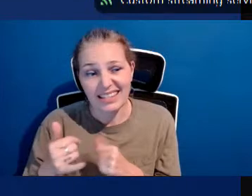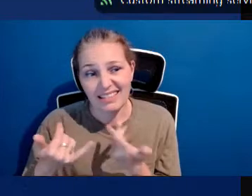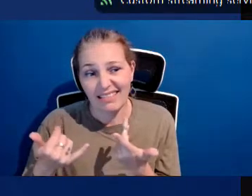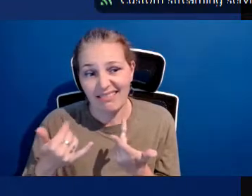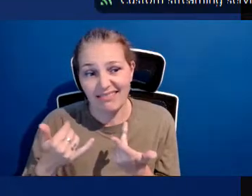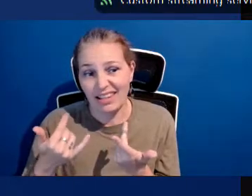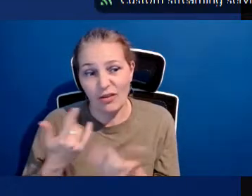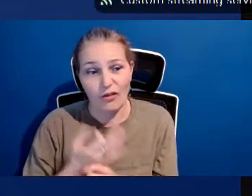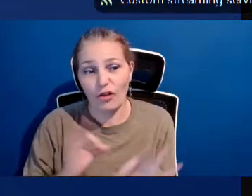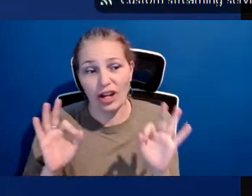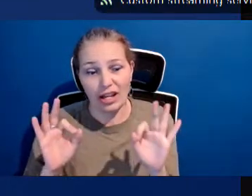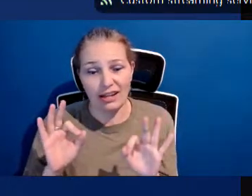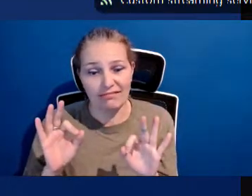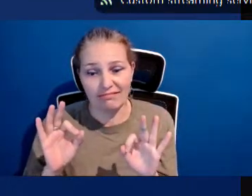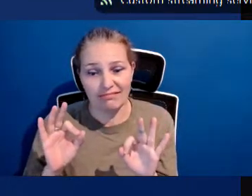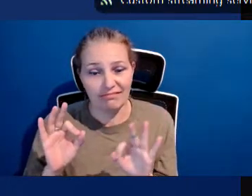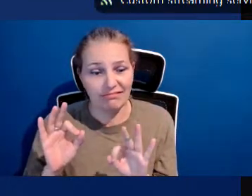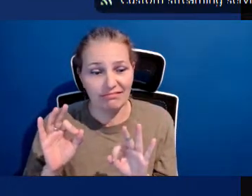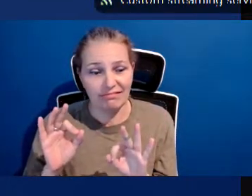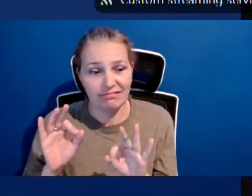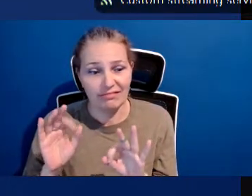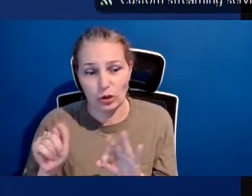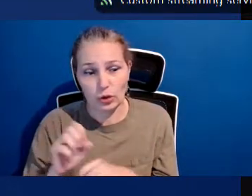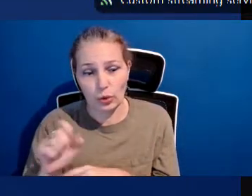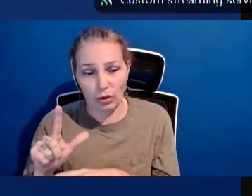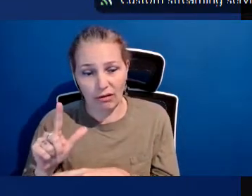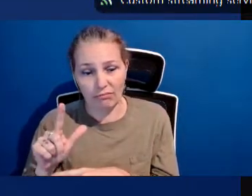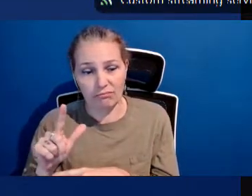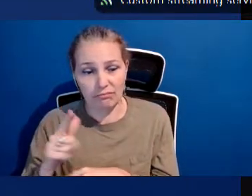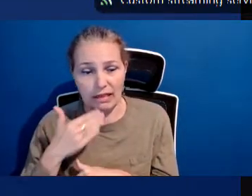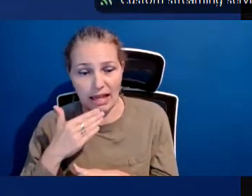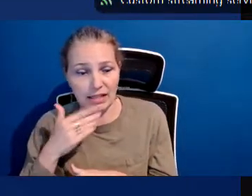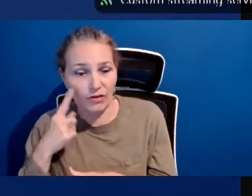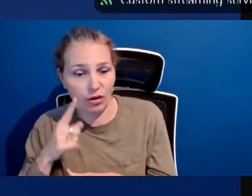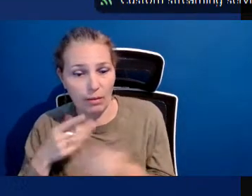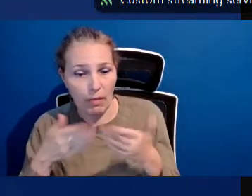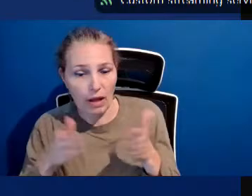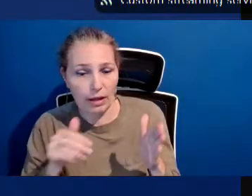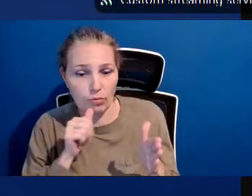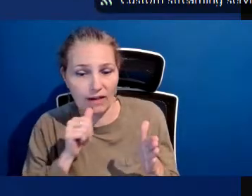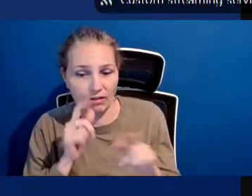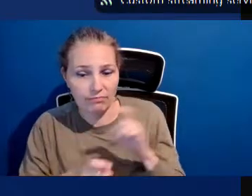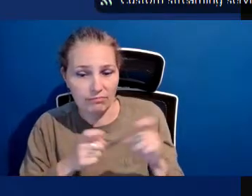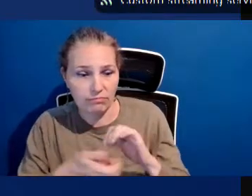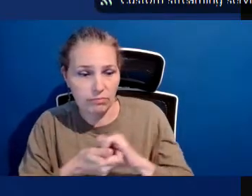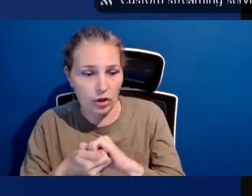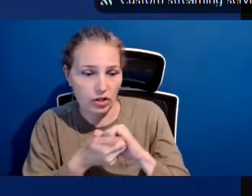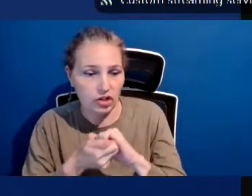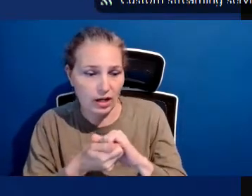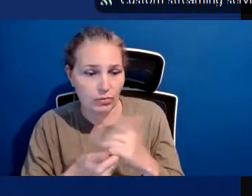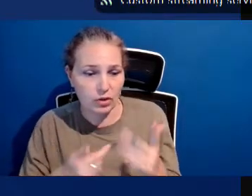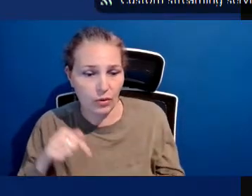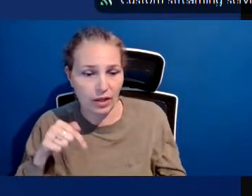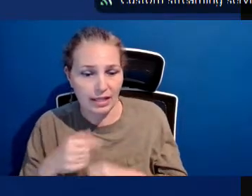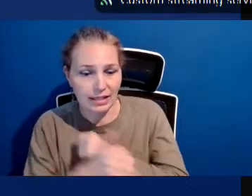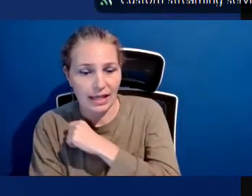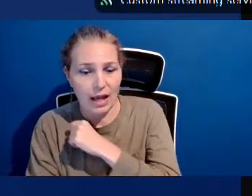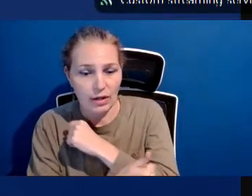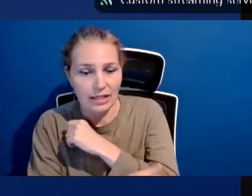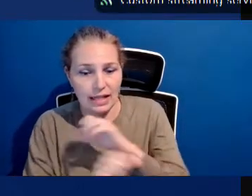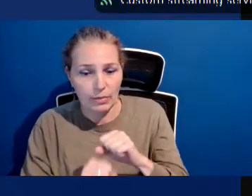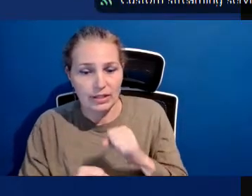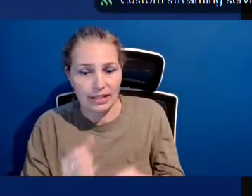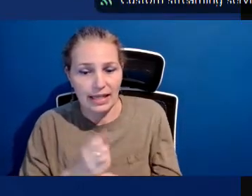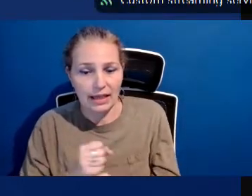philanthropic partnership. Not only was the county able to obtain this tool at no cost to our departments, but it's also